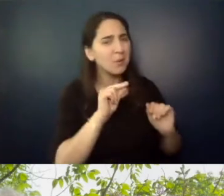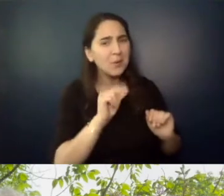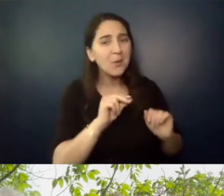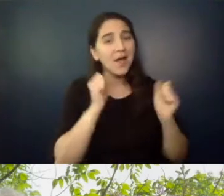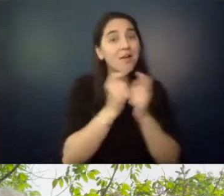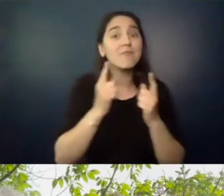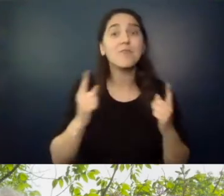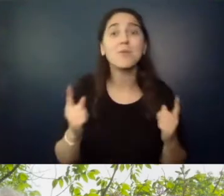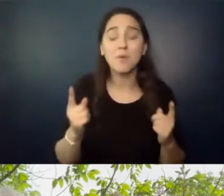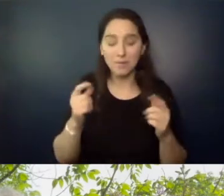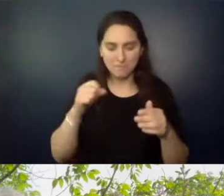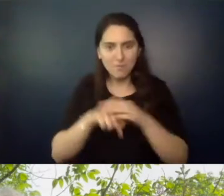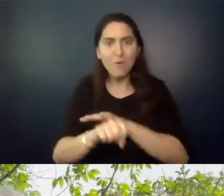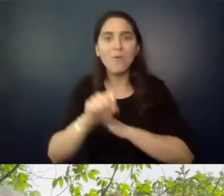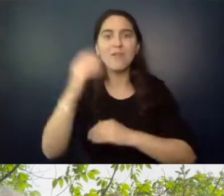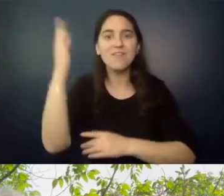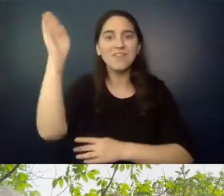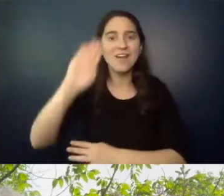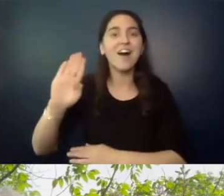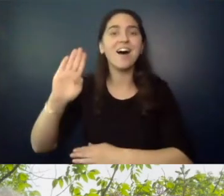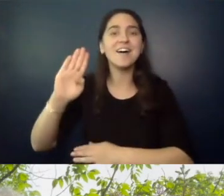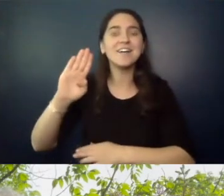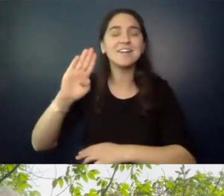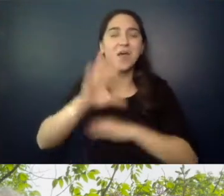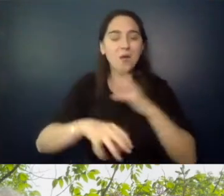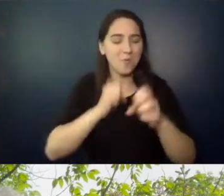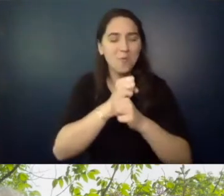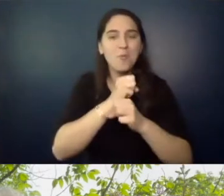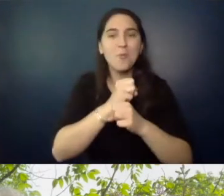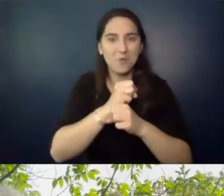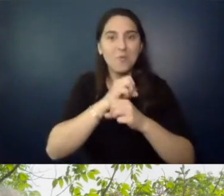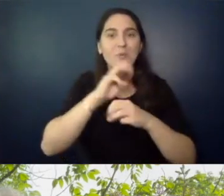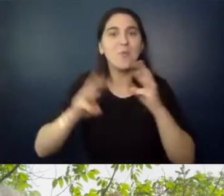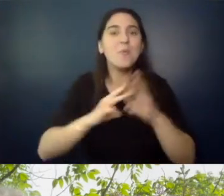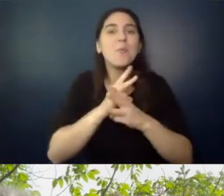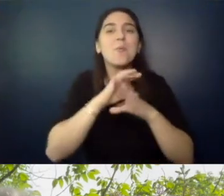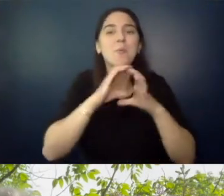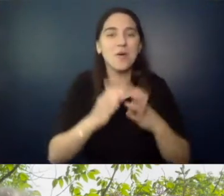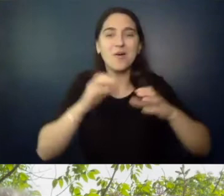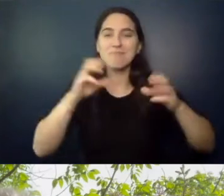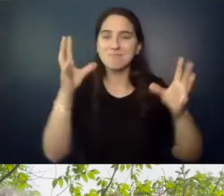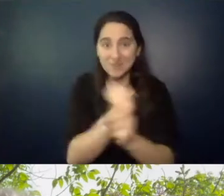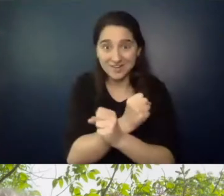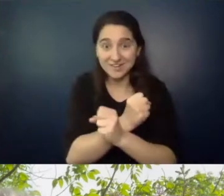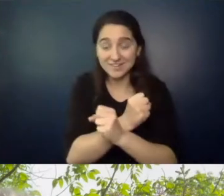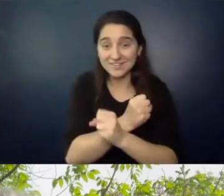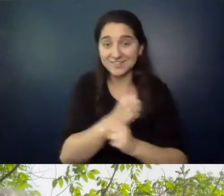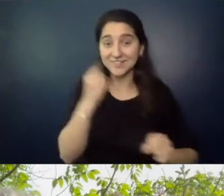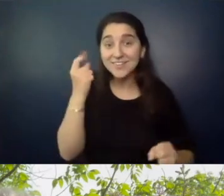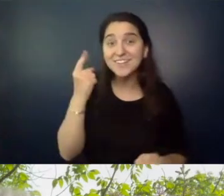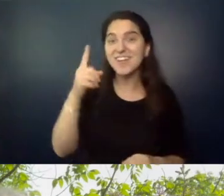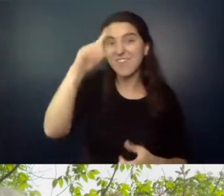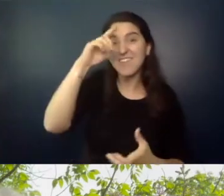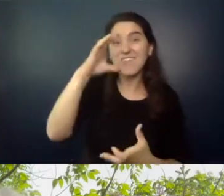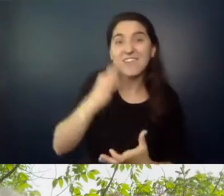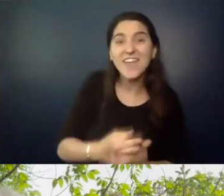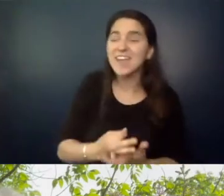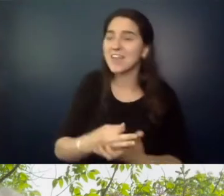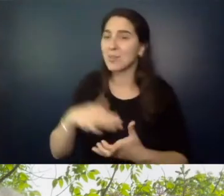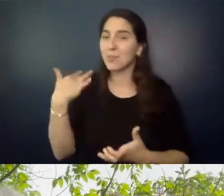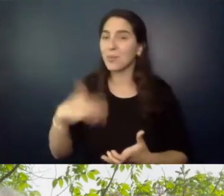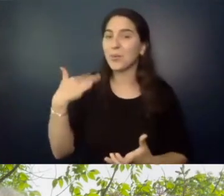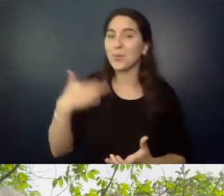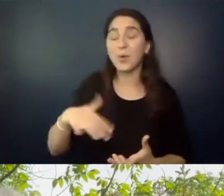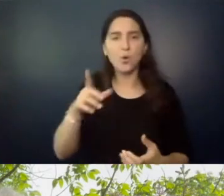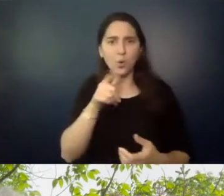for everyone born of God overcomes the world. This is the victory that has overcome the world, even our